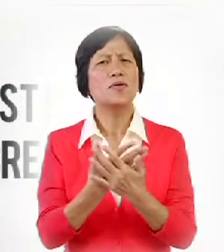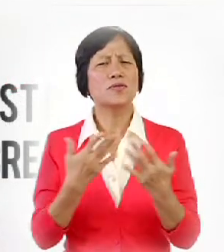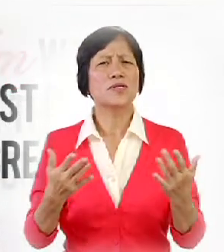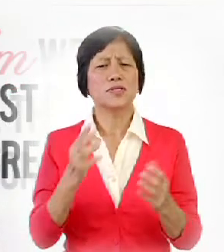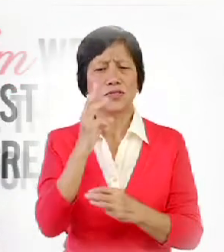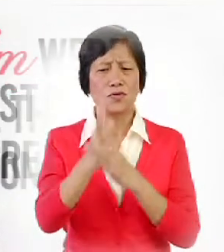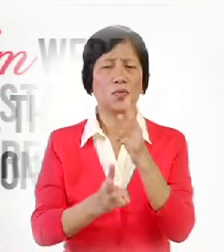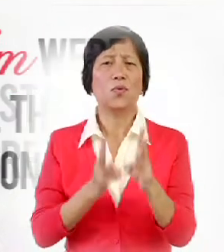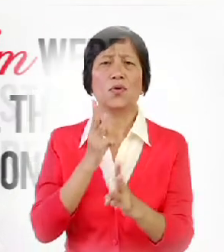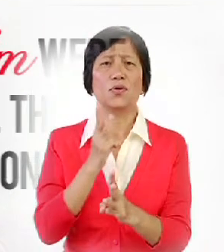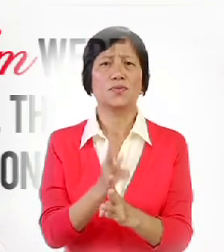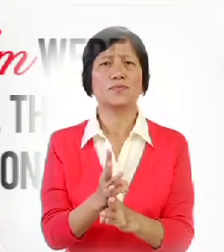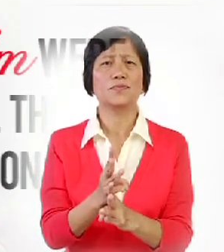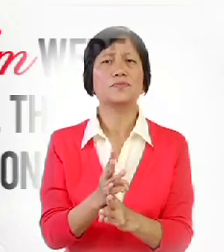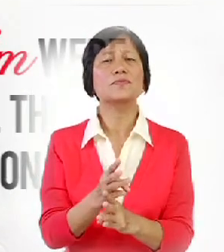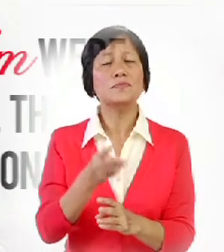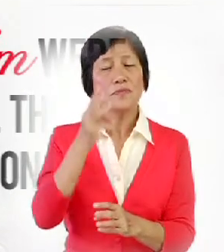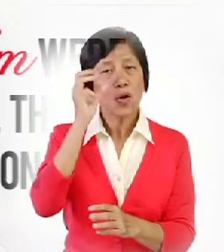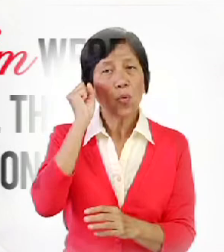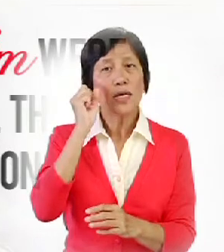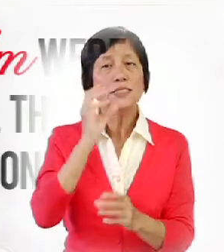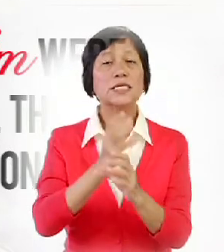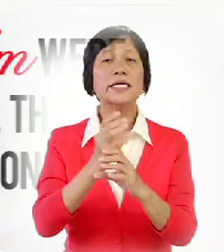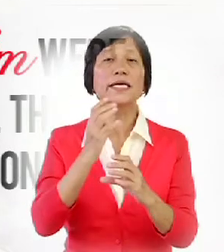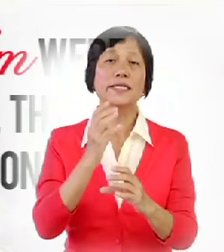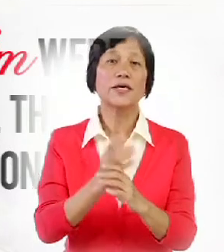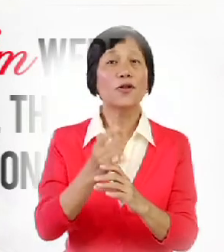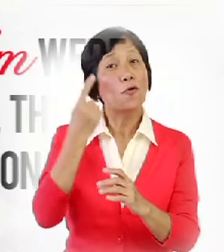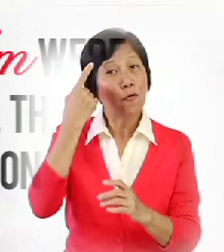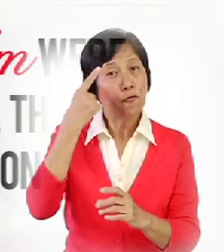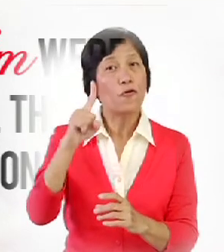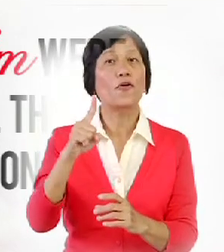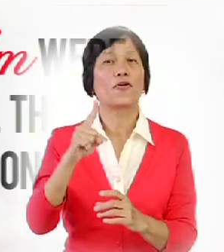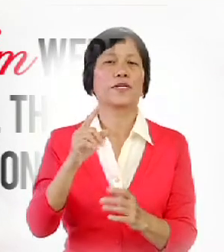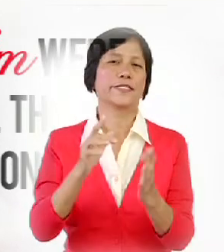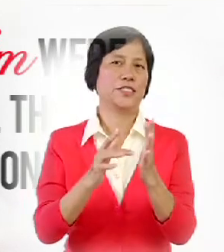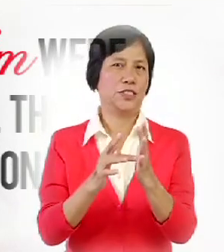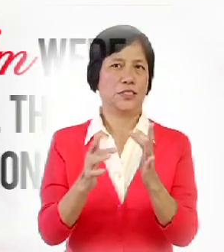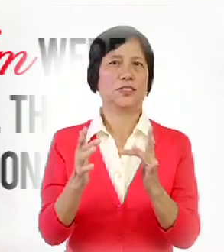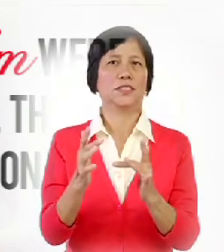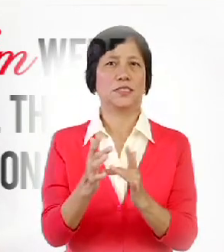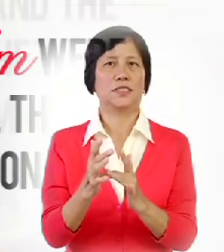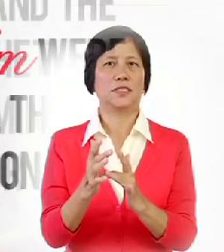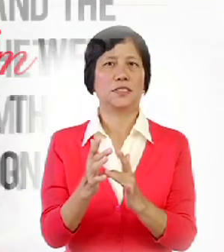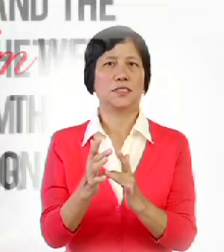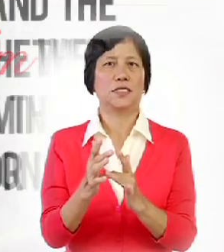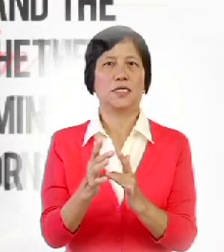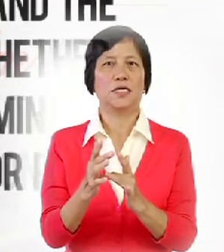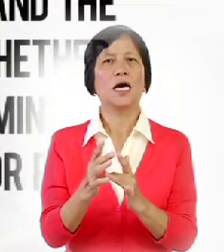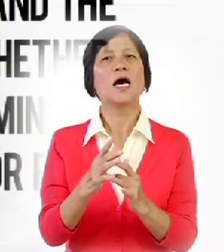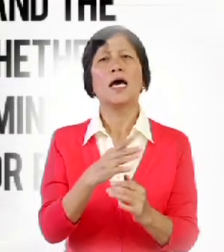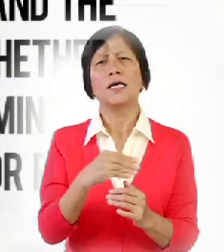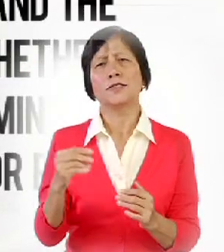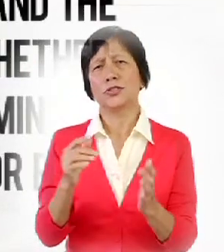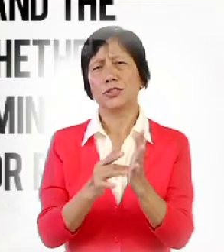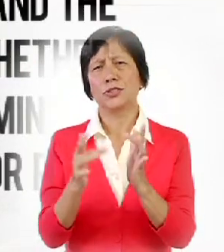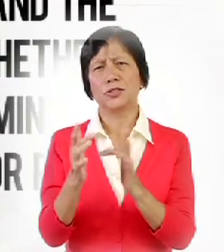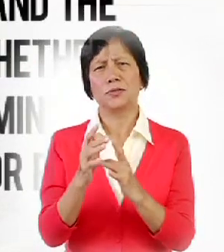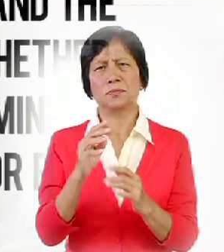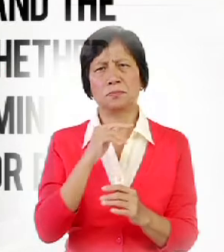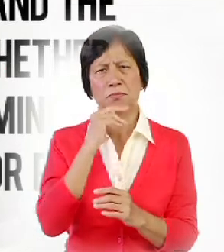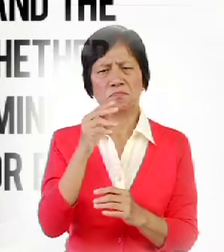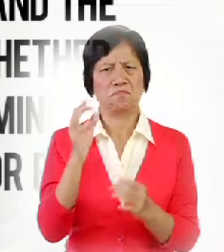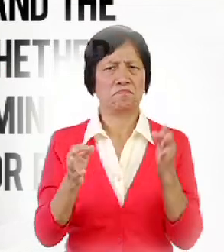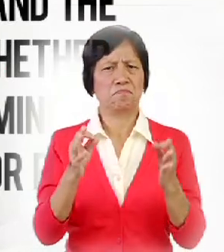the world was created for Jesus. And Jesus is not just